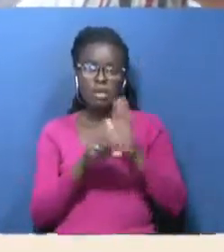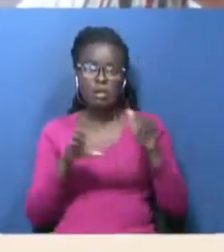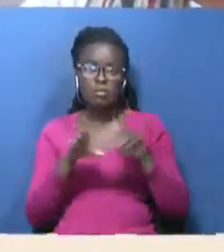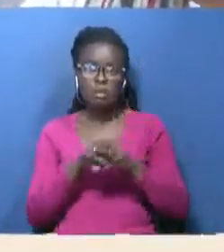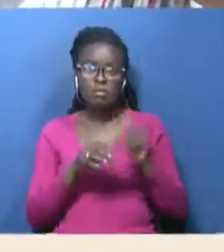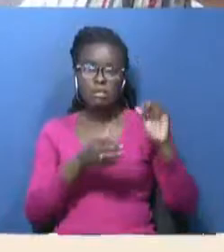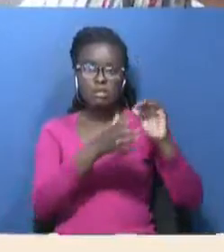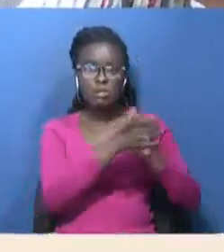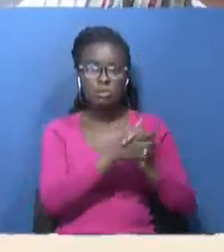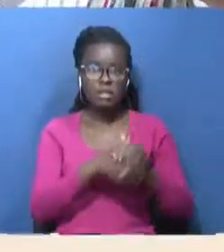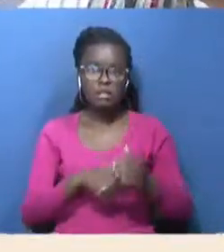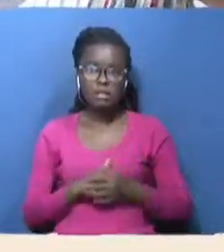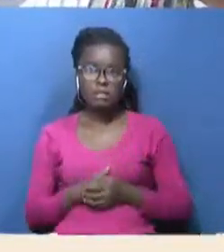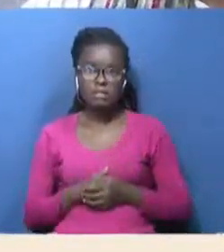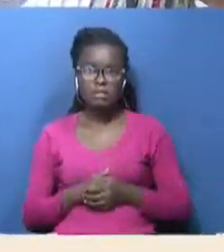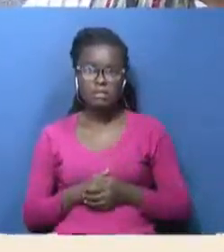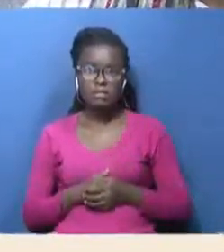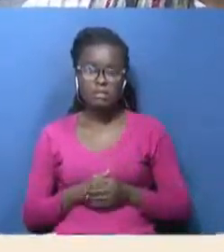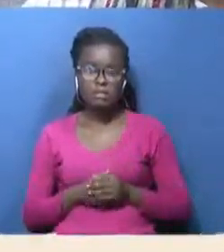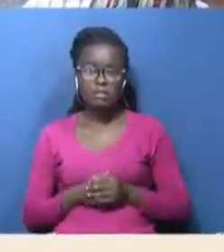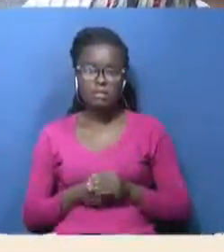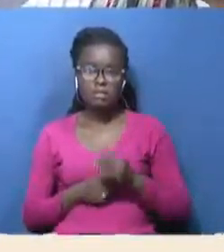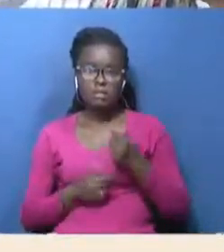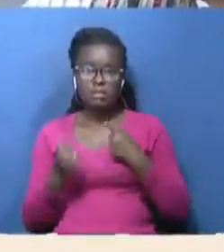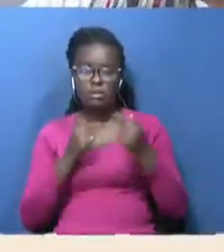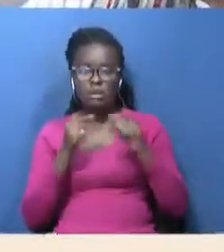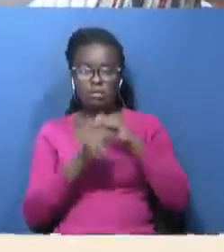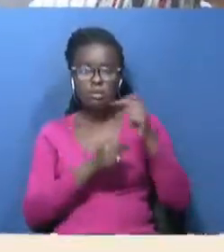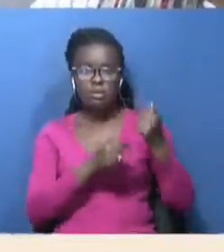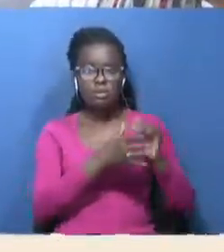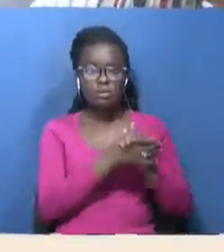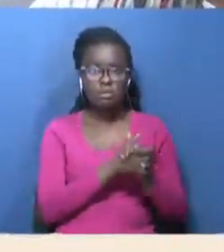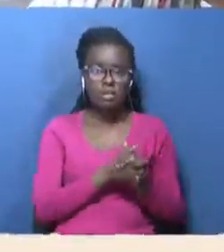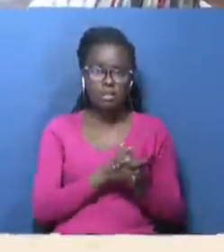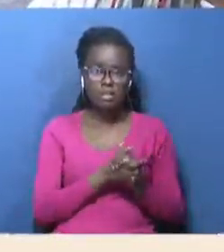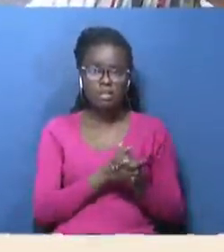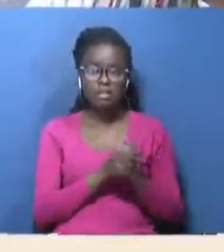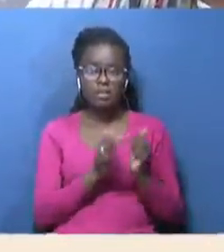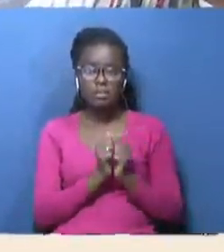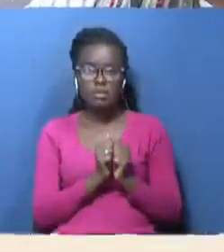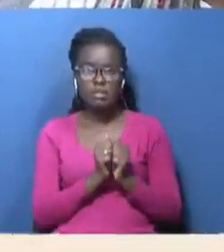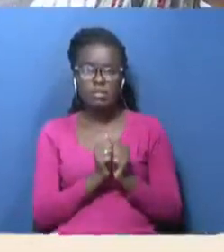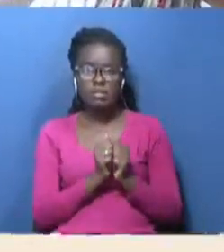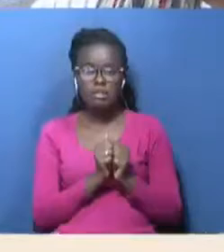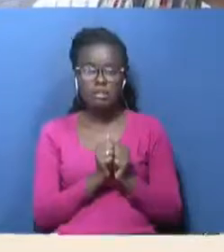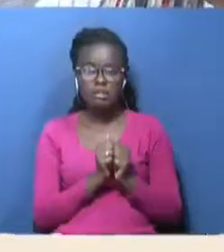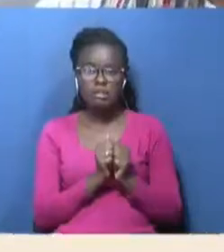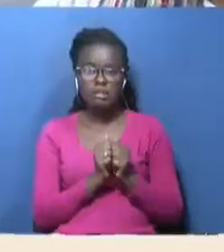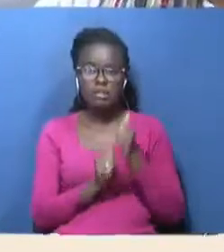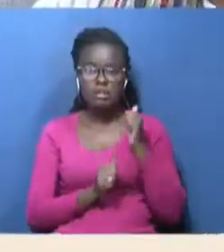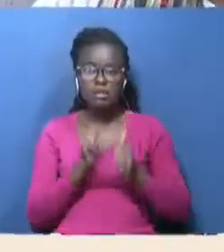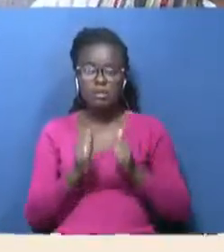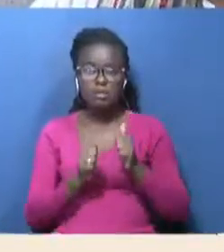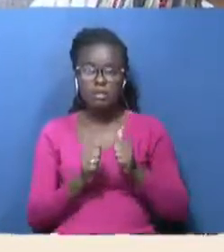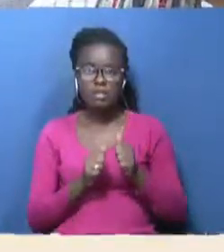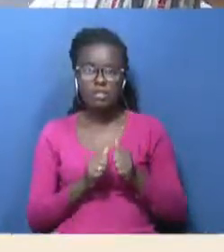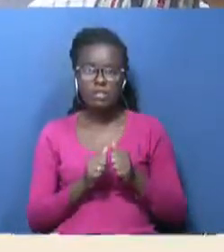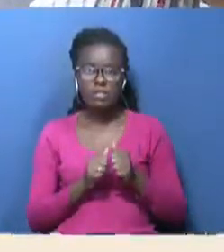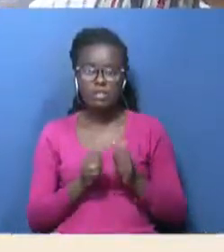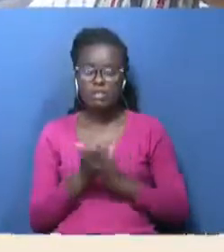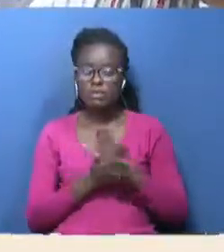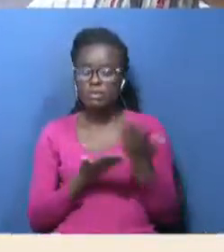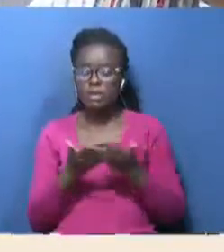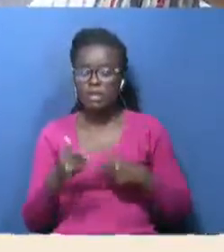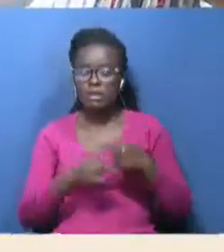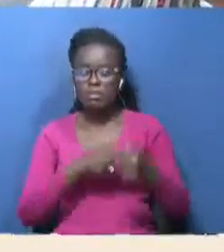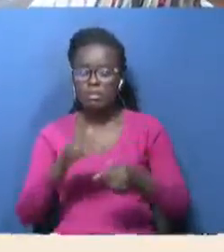within Jubilee, because I know there was talk about Jubilee coalition with one or other parties, which has not gone through any of our processes. There are very